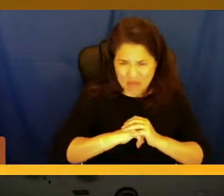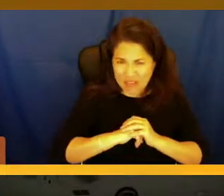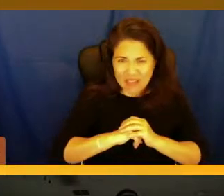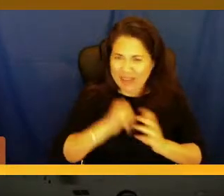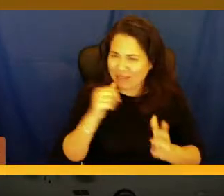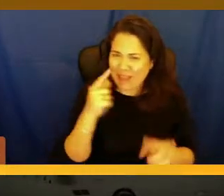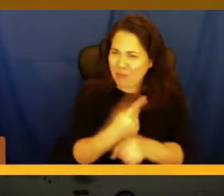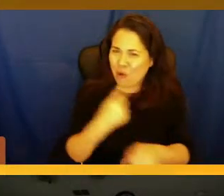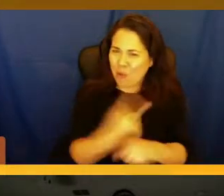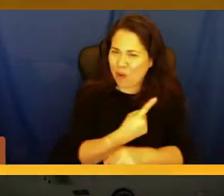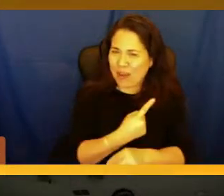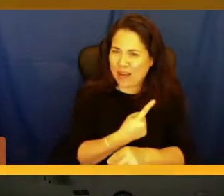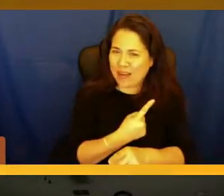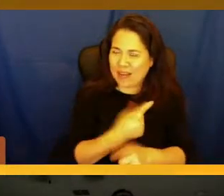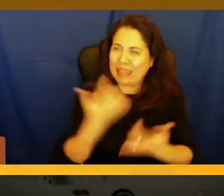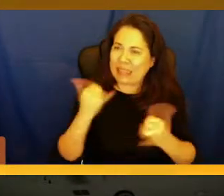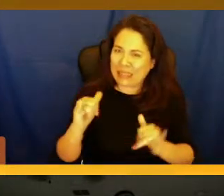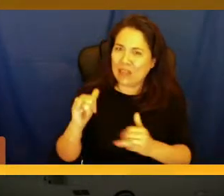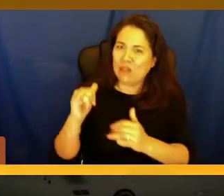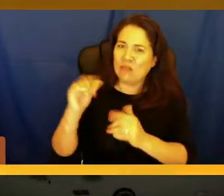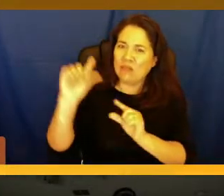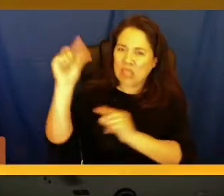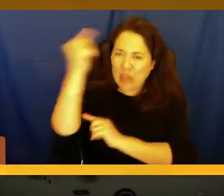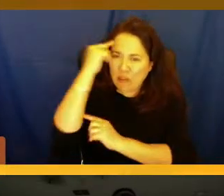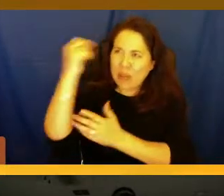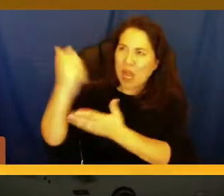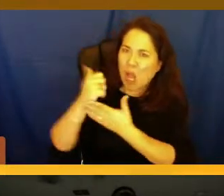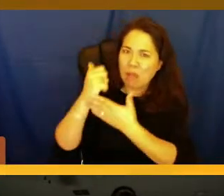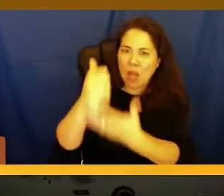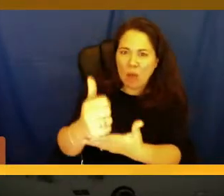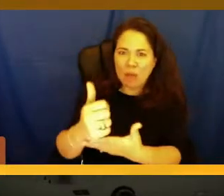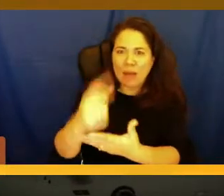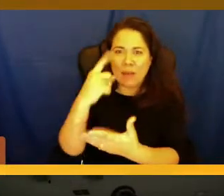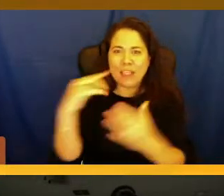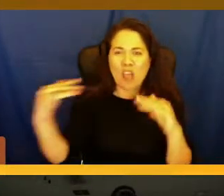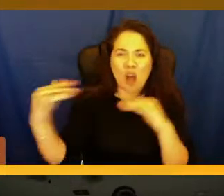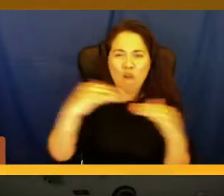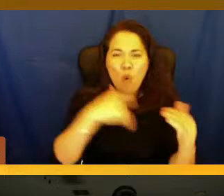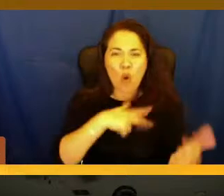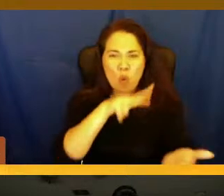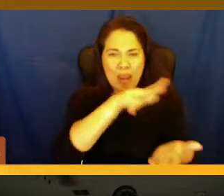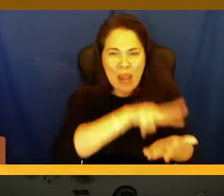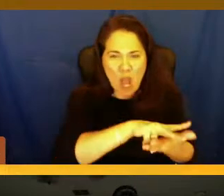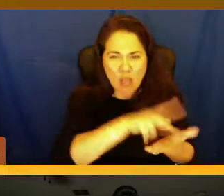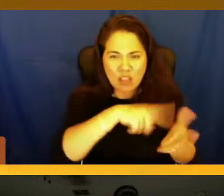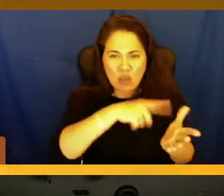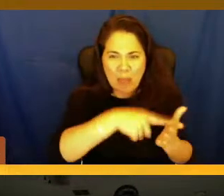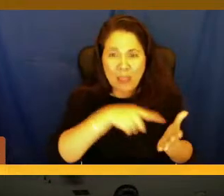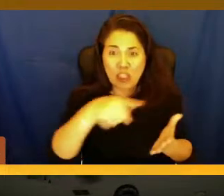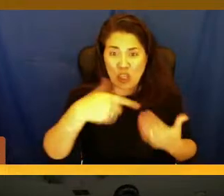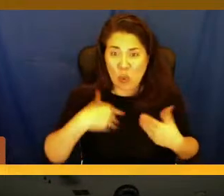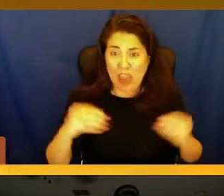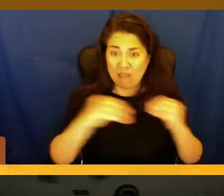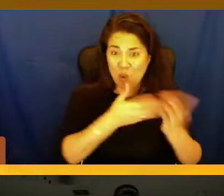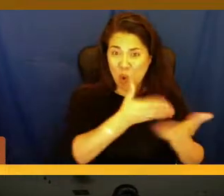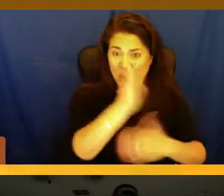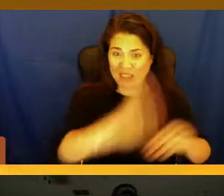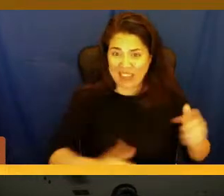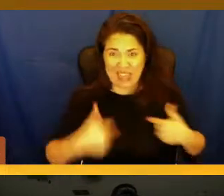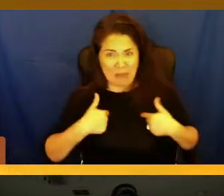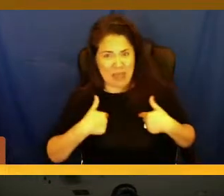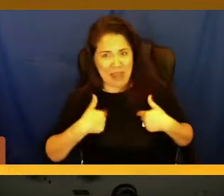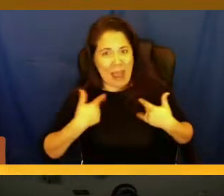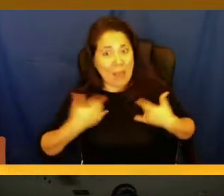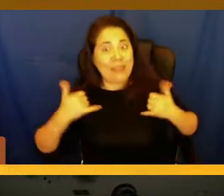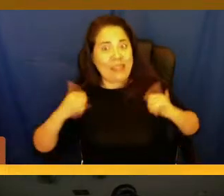to government relationship, because we lost a battle, that we have more rights than those that never stopped